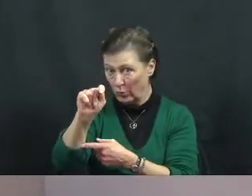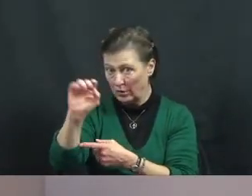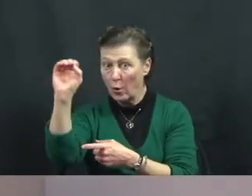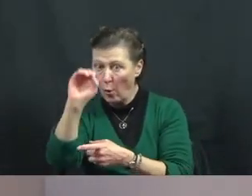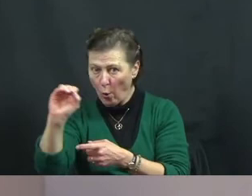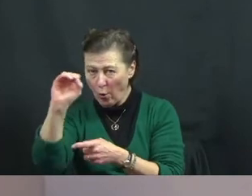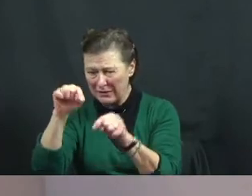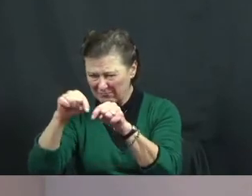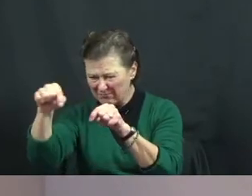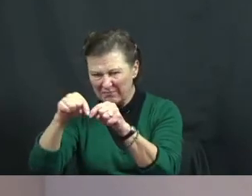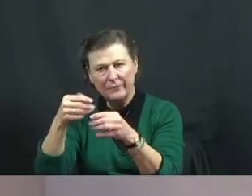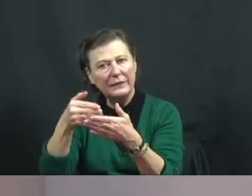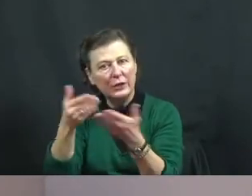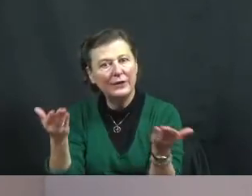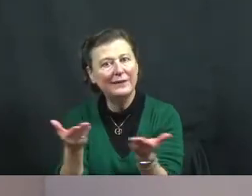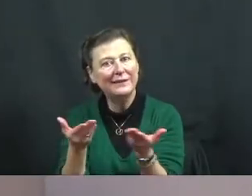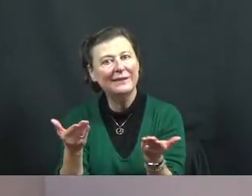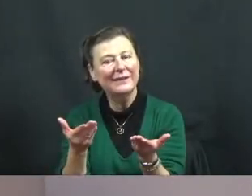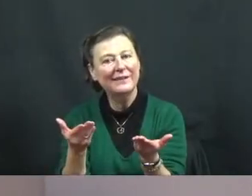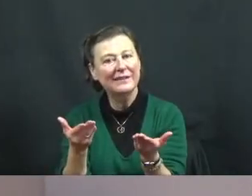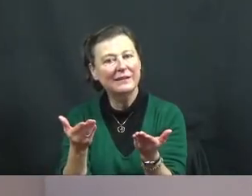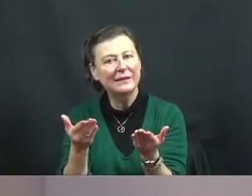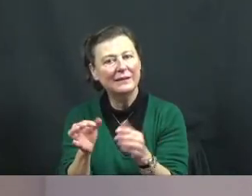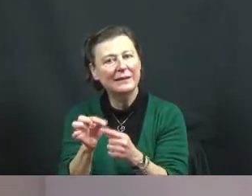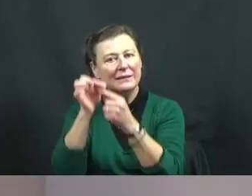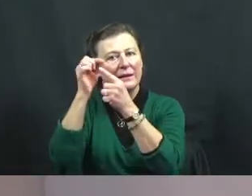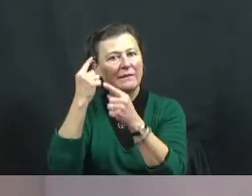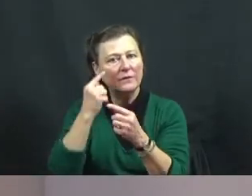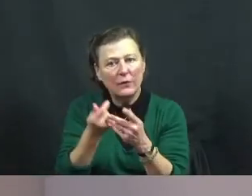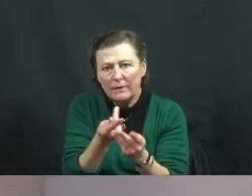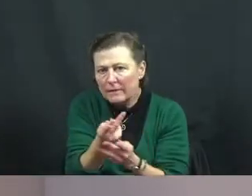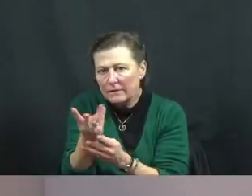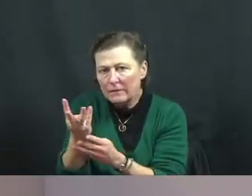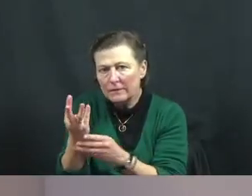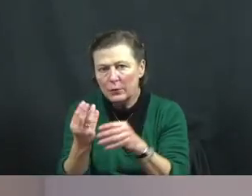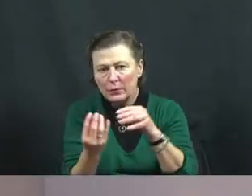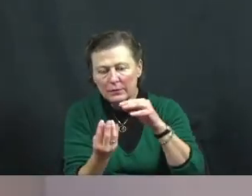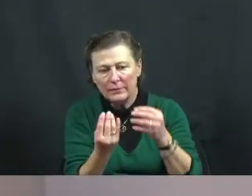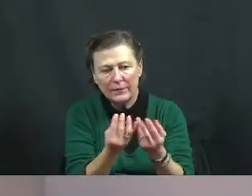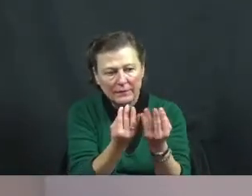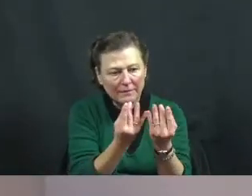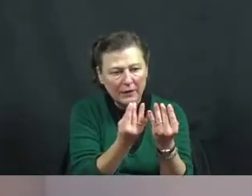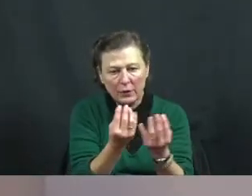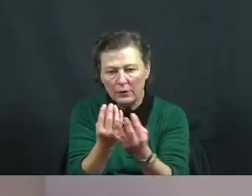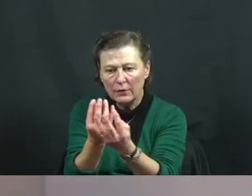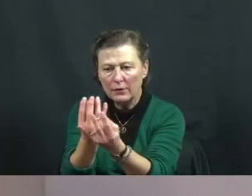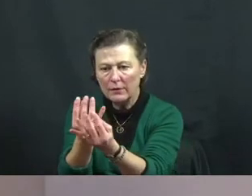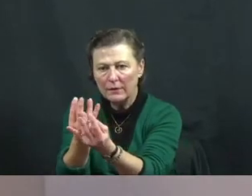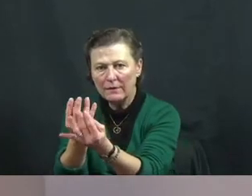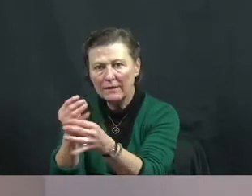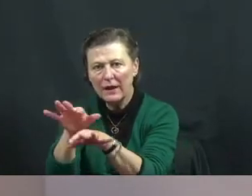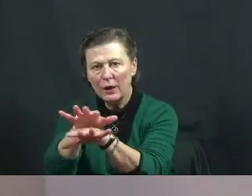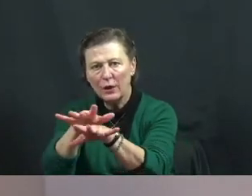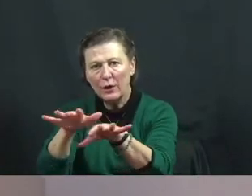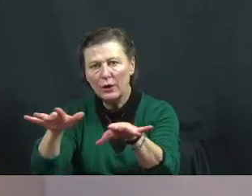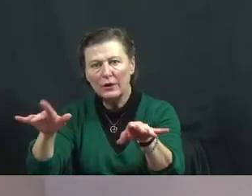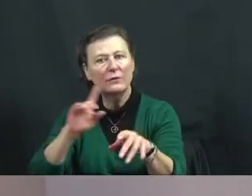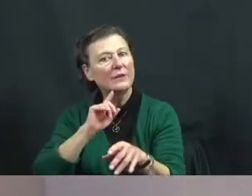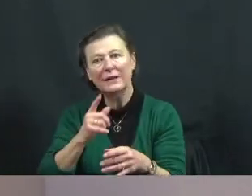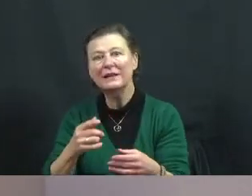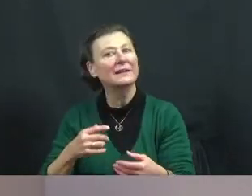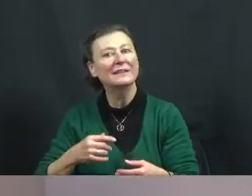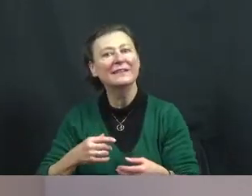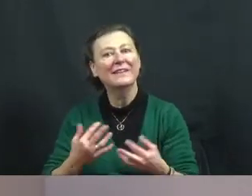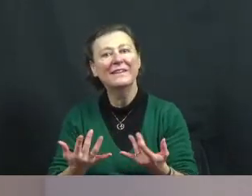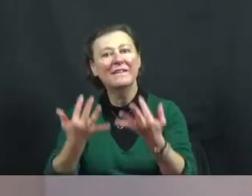from here. And except for a few smoldering embers, the fires are gone. And now snow blankets